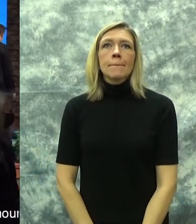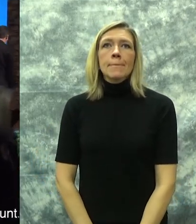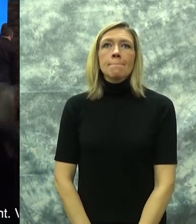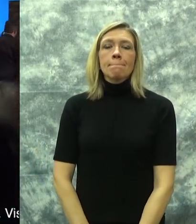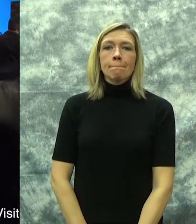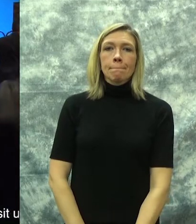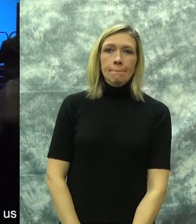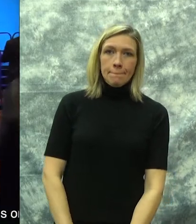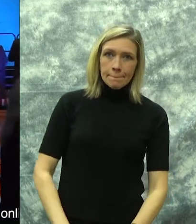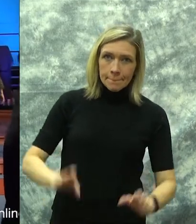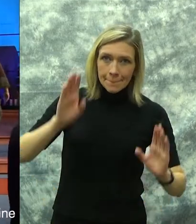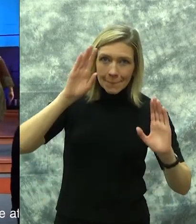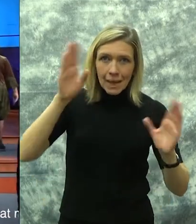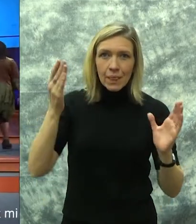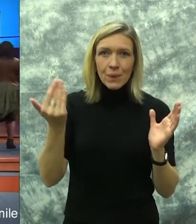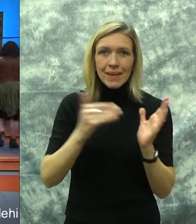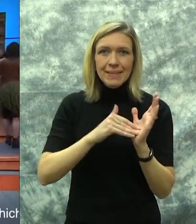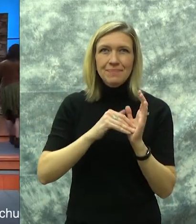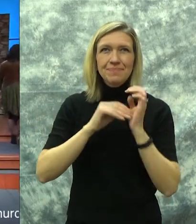Hello again.